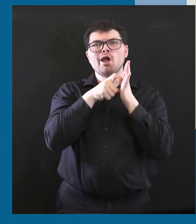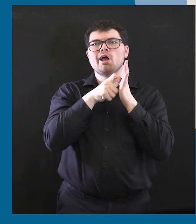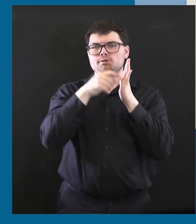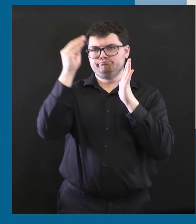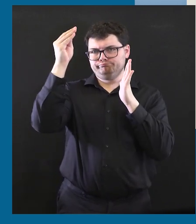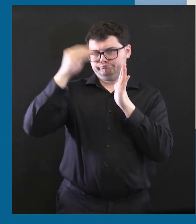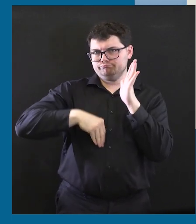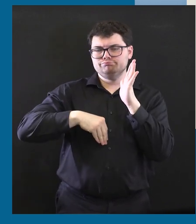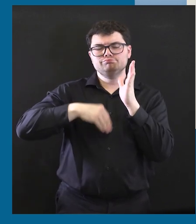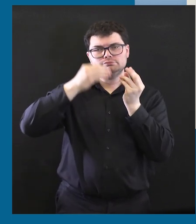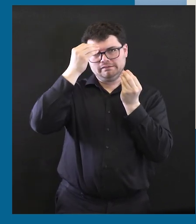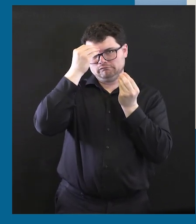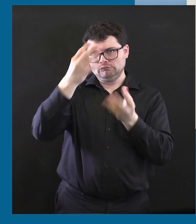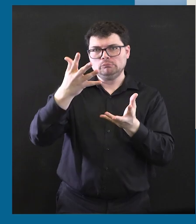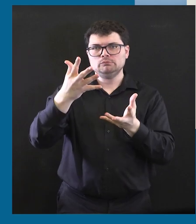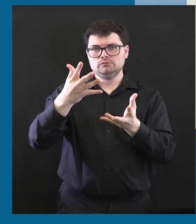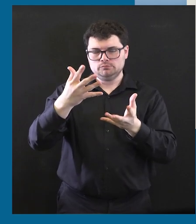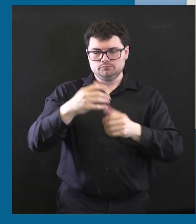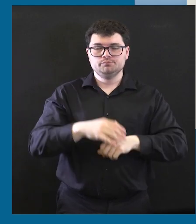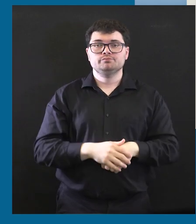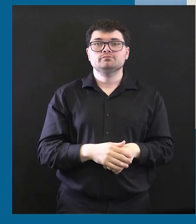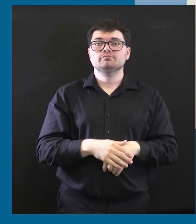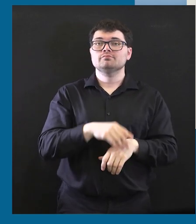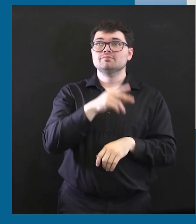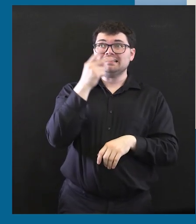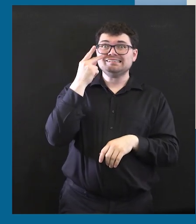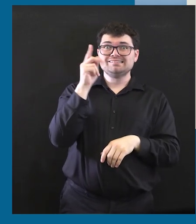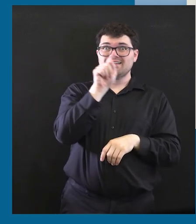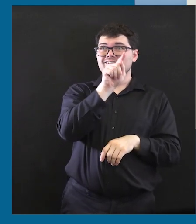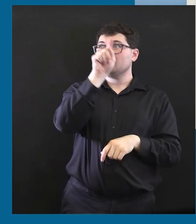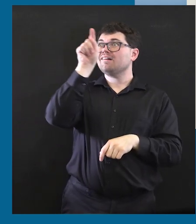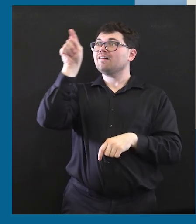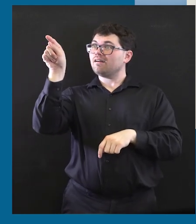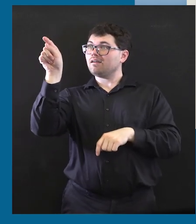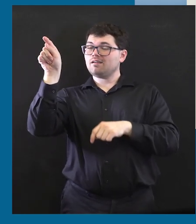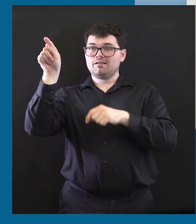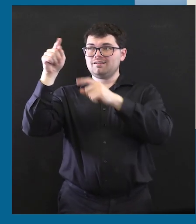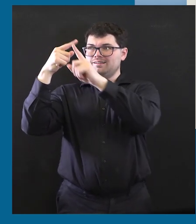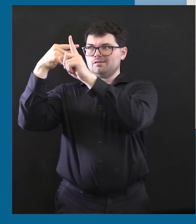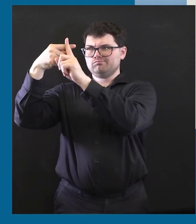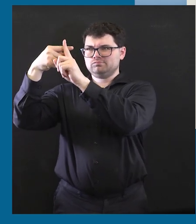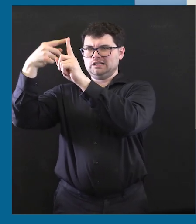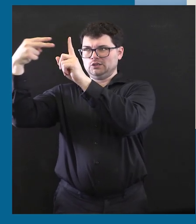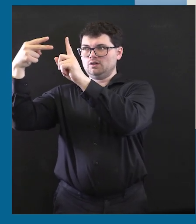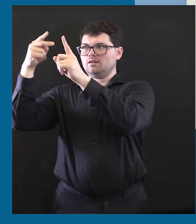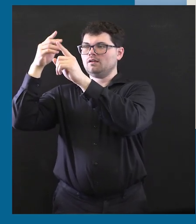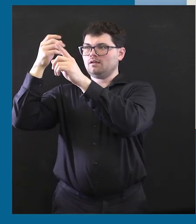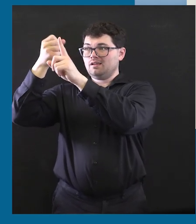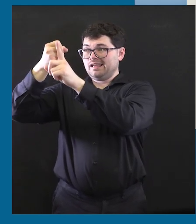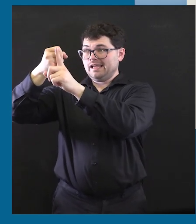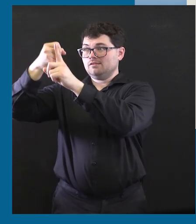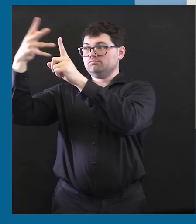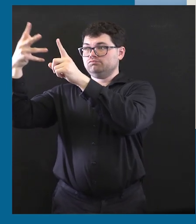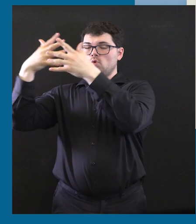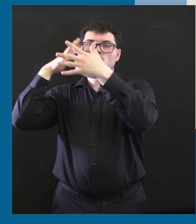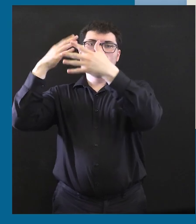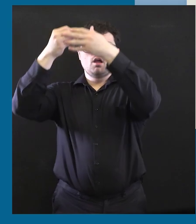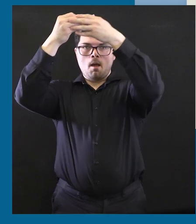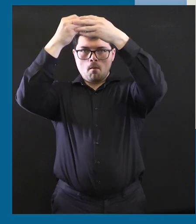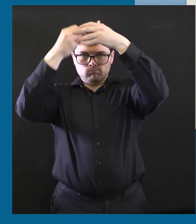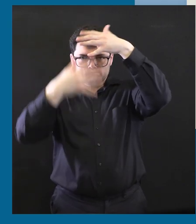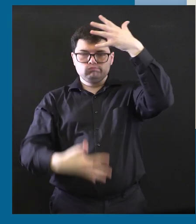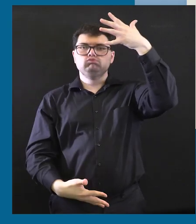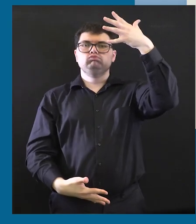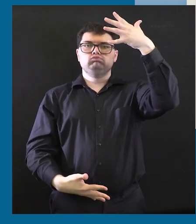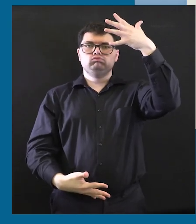the fields. That means that those fields are required for you to complete as you put in the